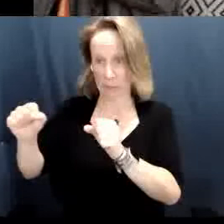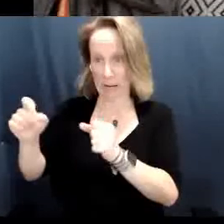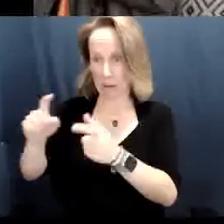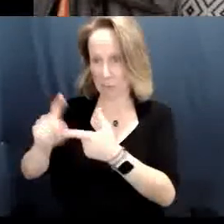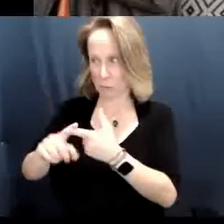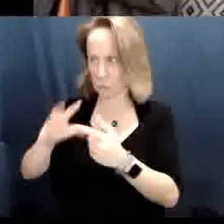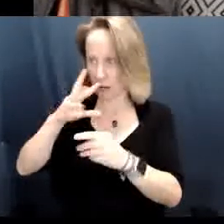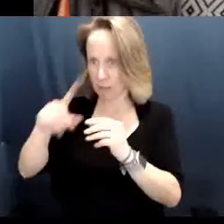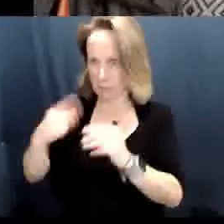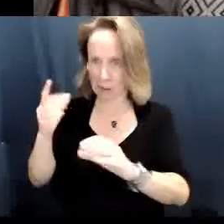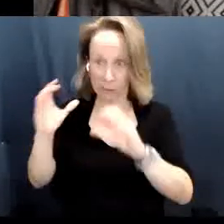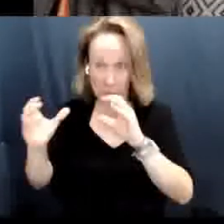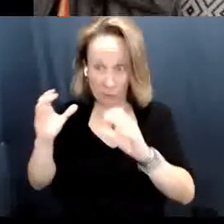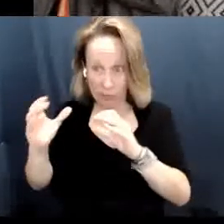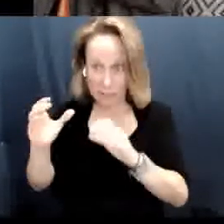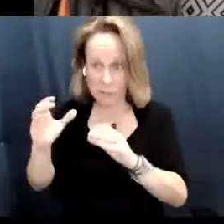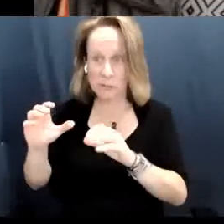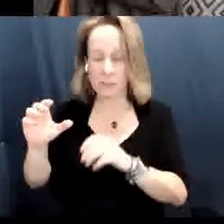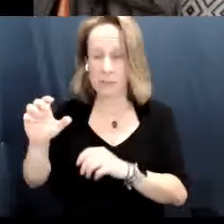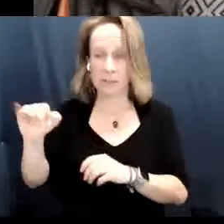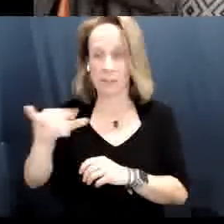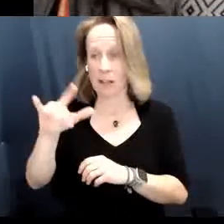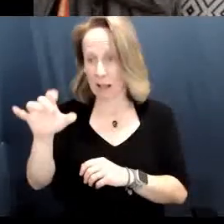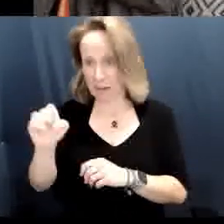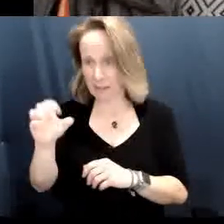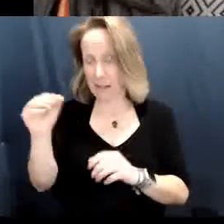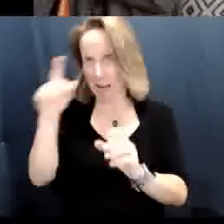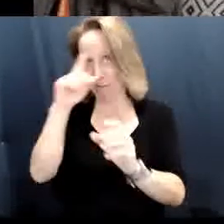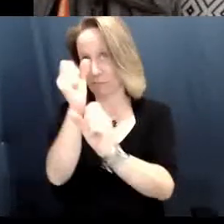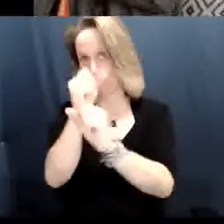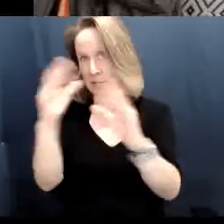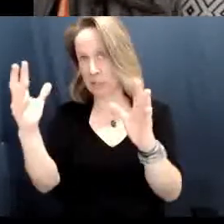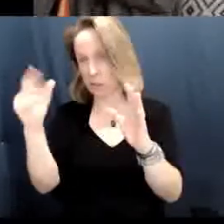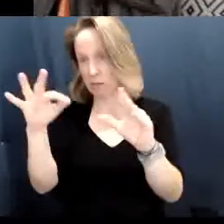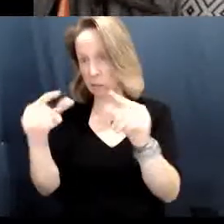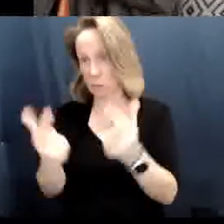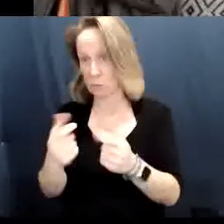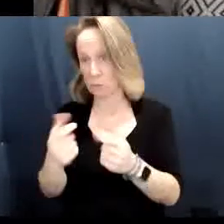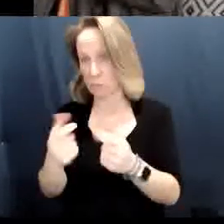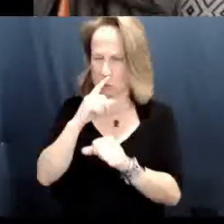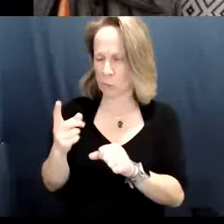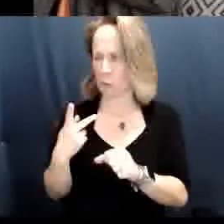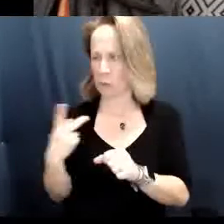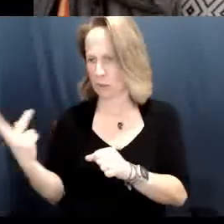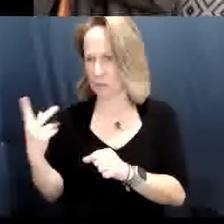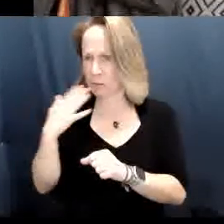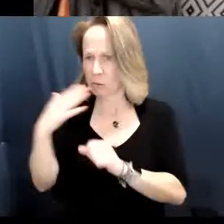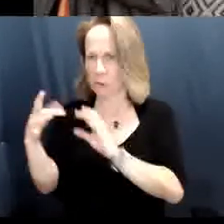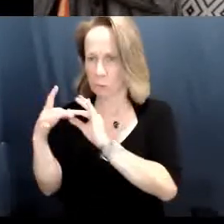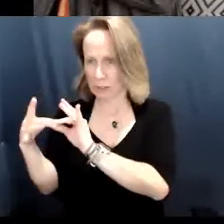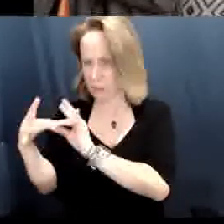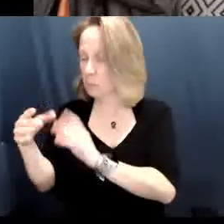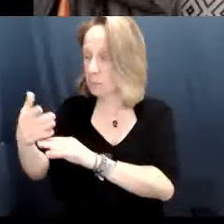styles, ideas, and visions for the group to ensure that they meld well together before the group starts.